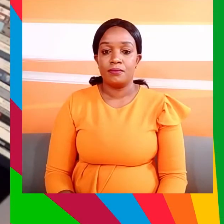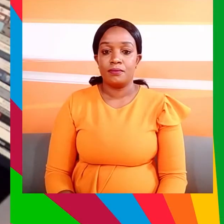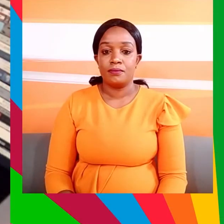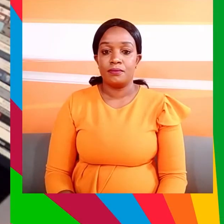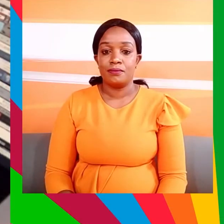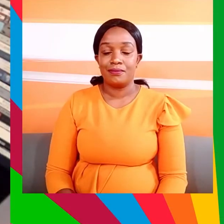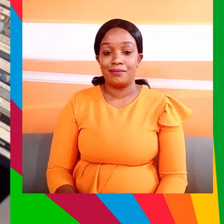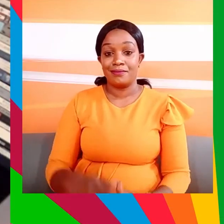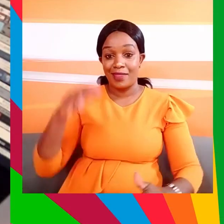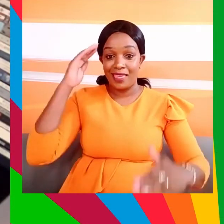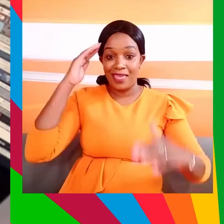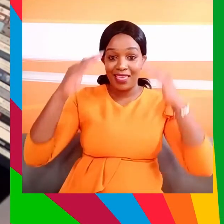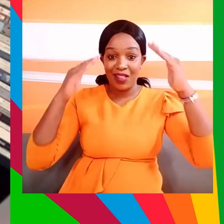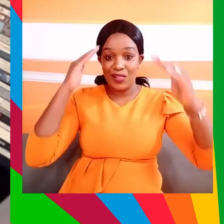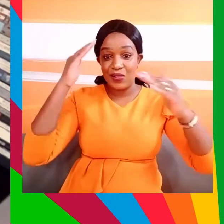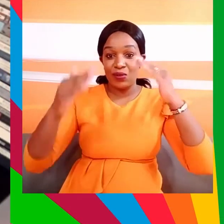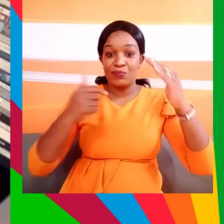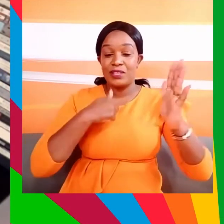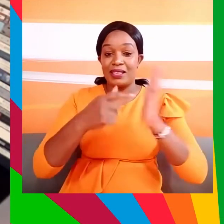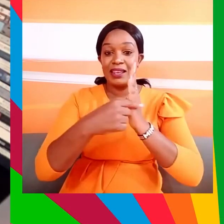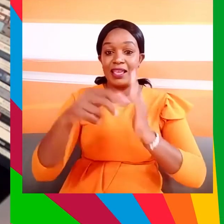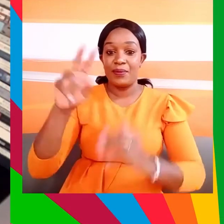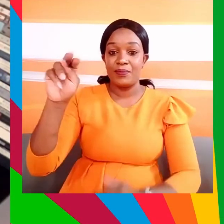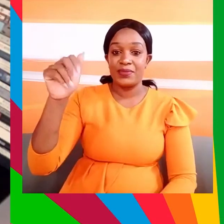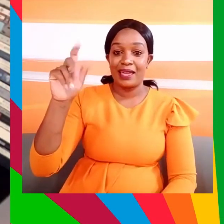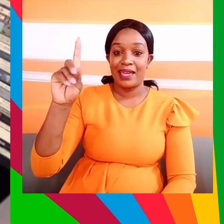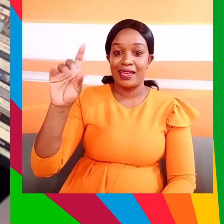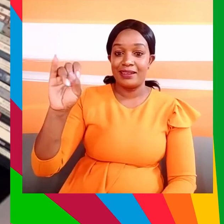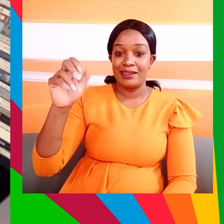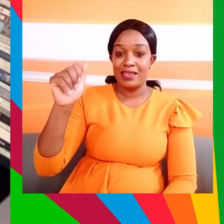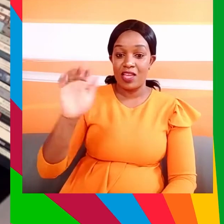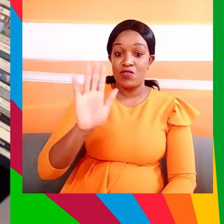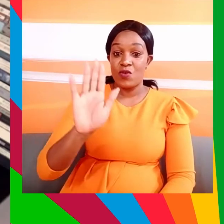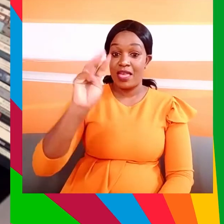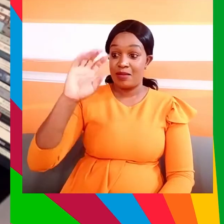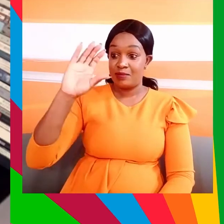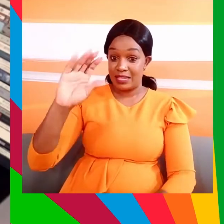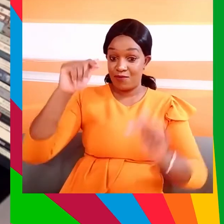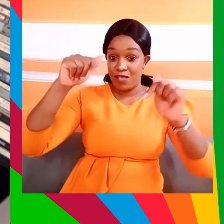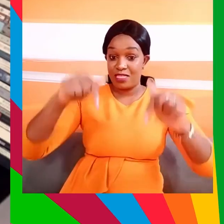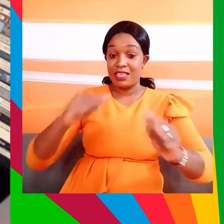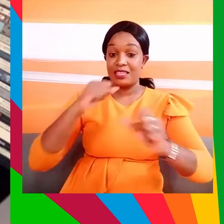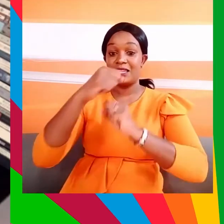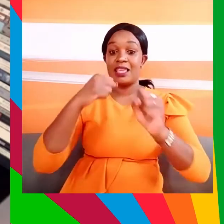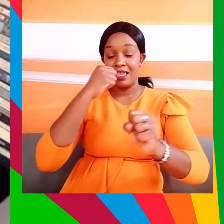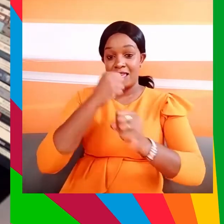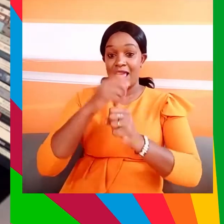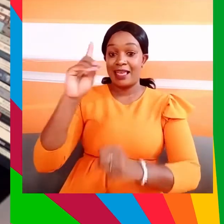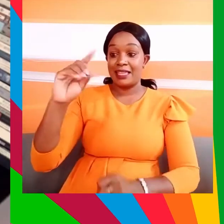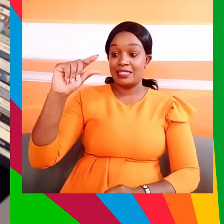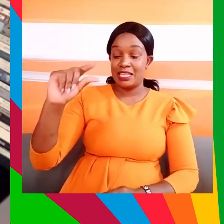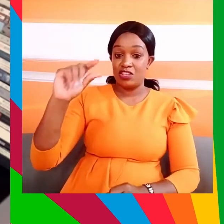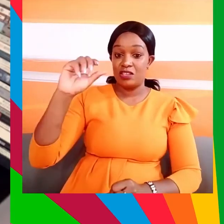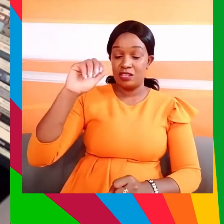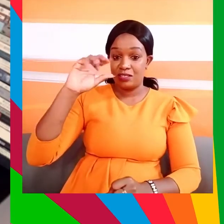Hello, I'm Nadira Hira, your MC for this year's SDG Global Festival of Action. And I'm so excited to be presenting